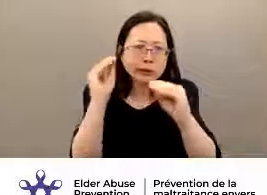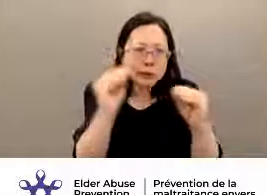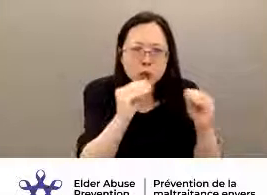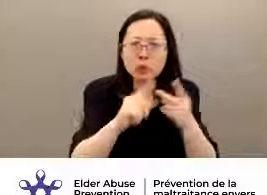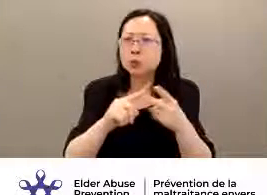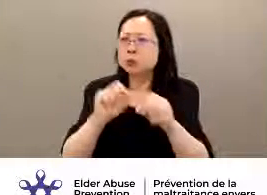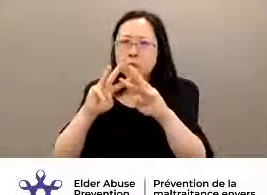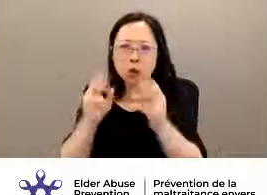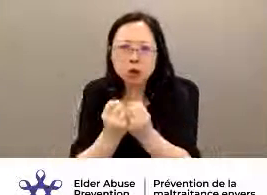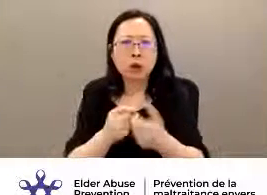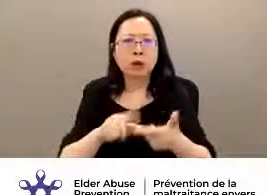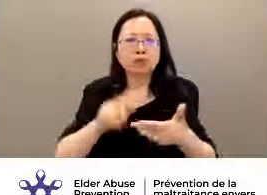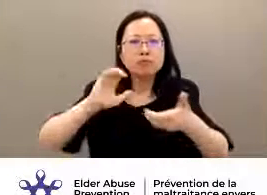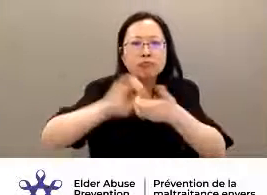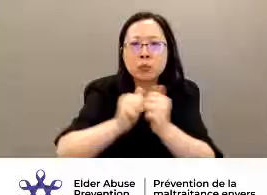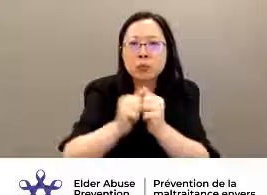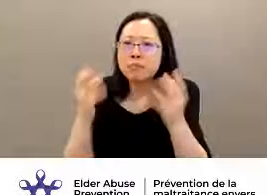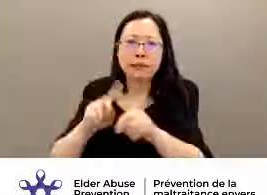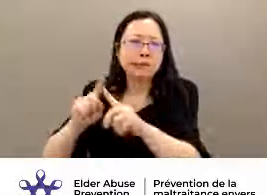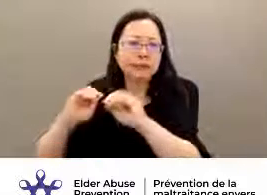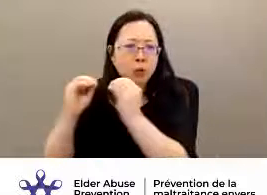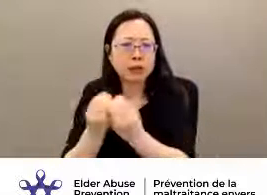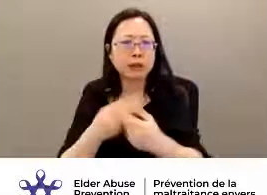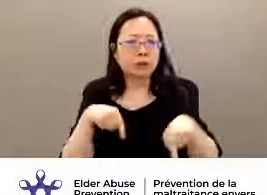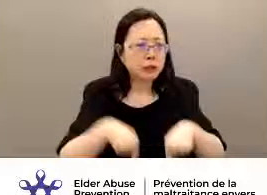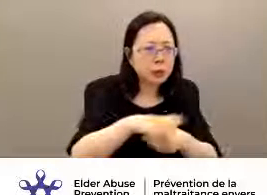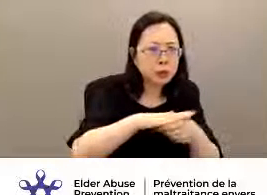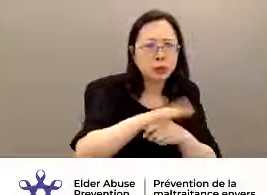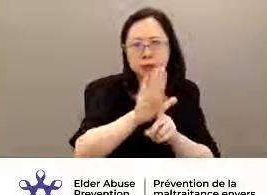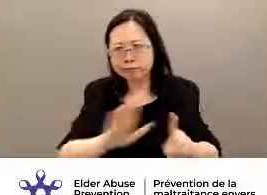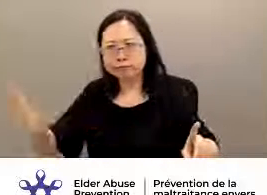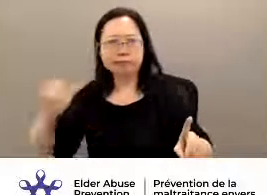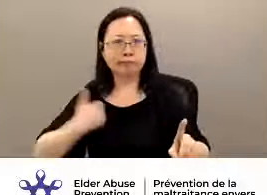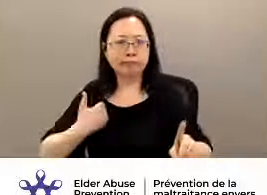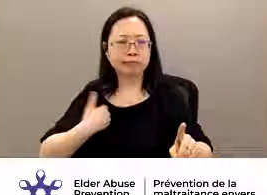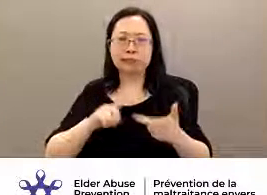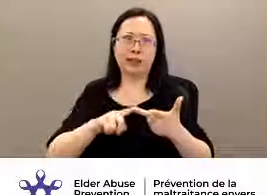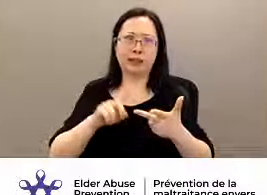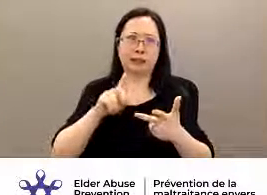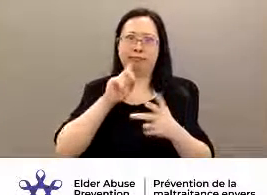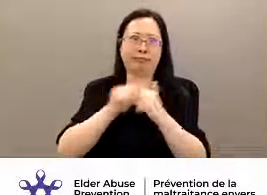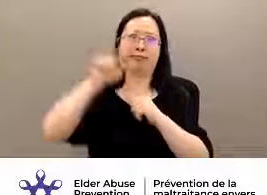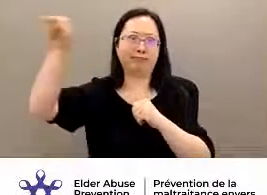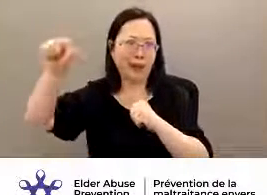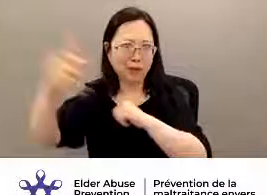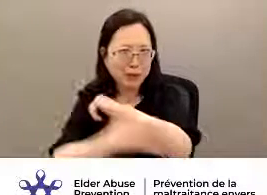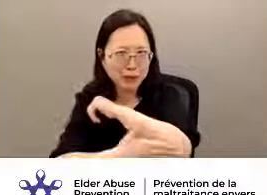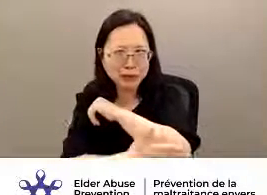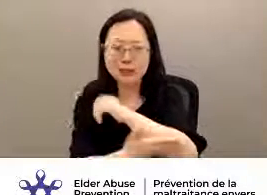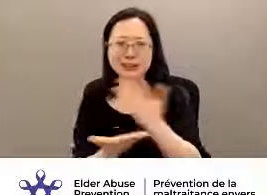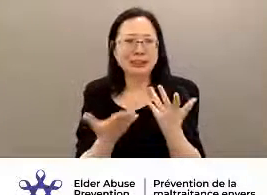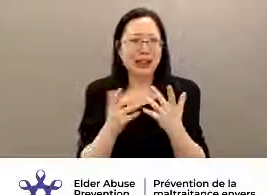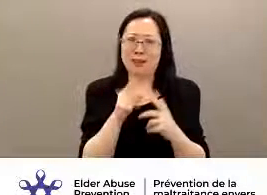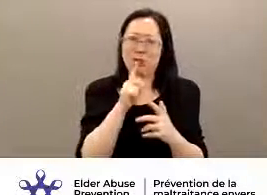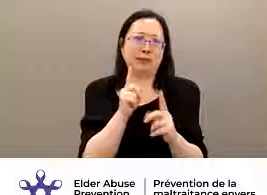with many organizations, both locally, regionally, nationally, even cross borders. to assist the